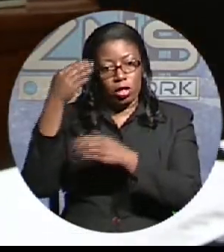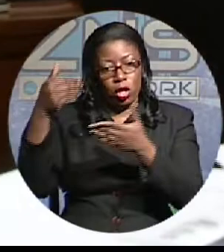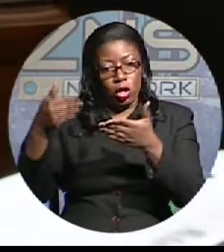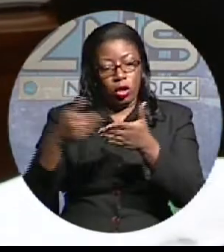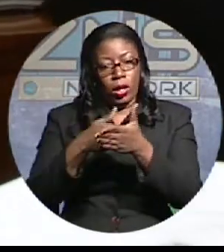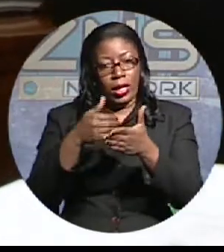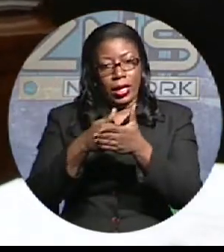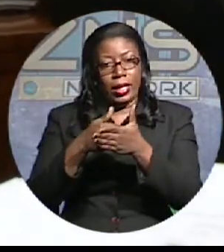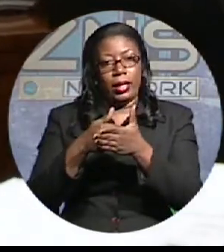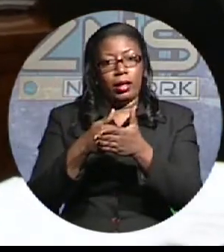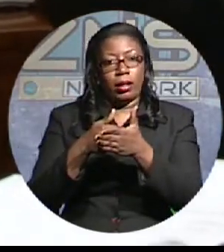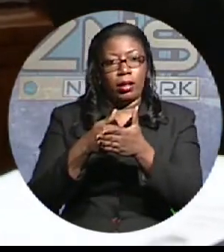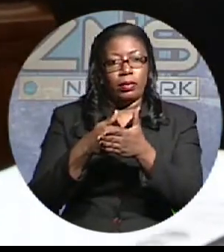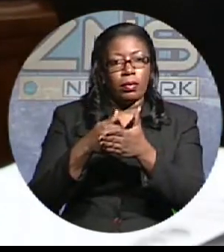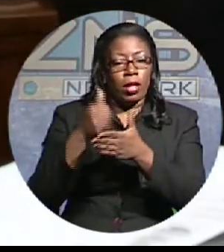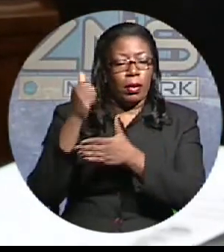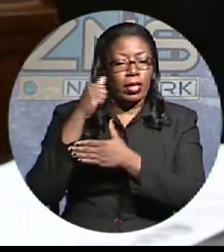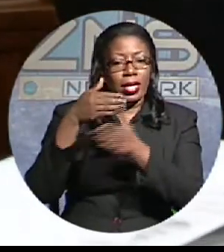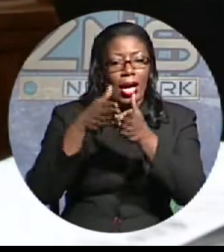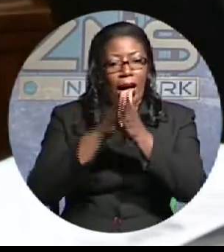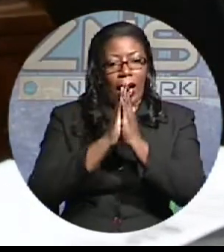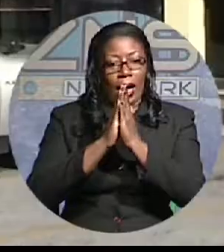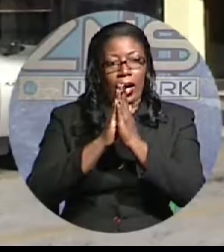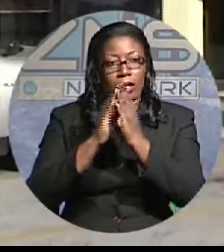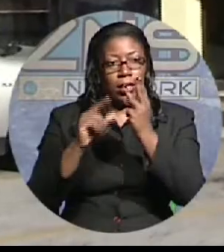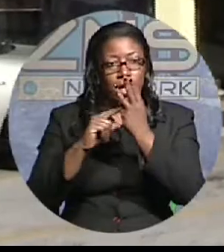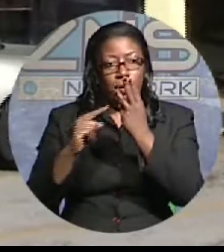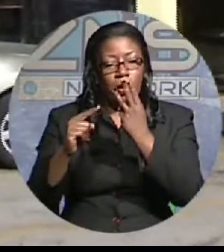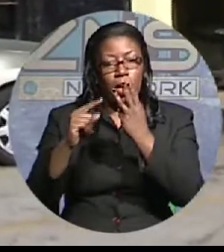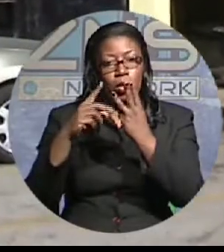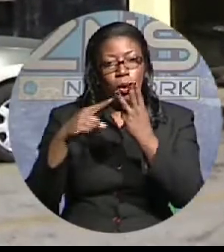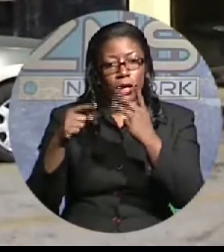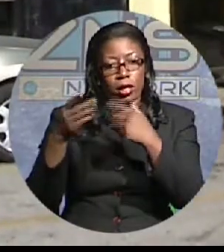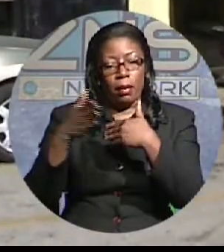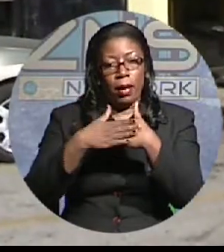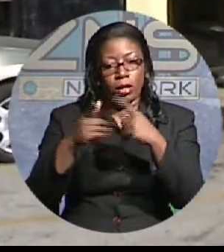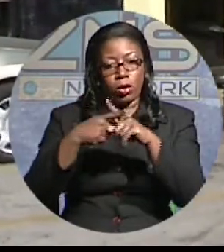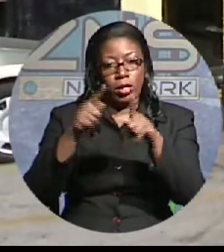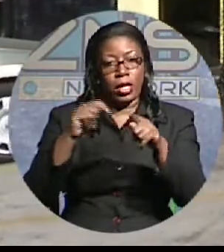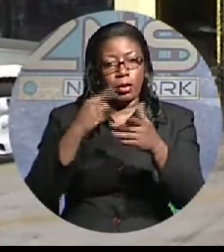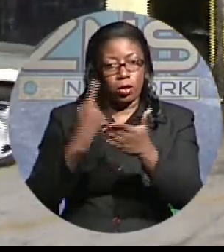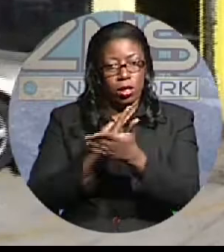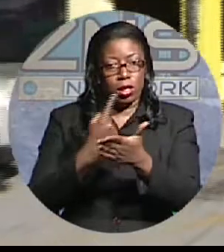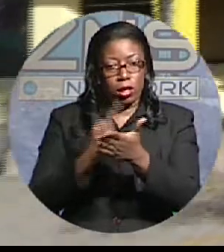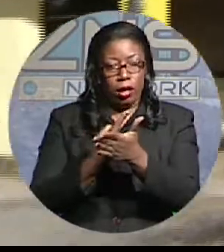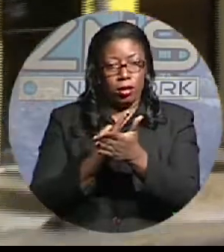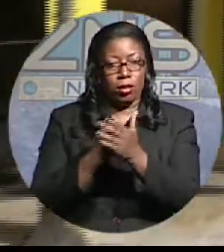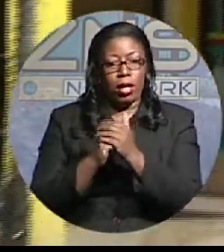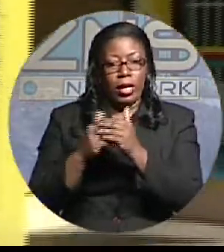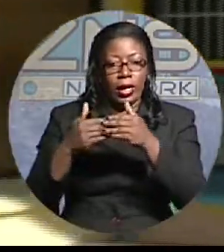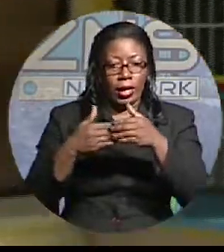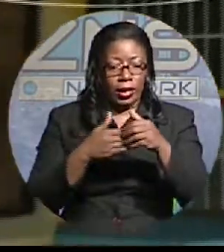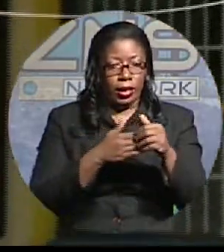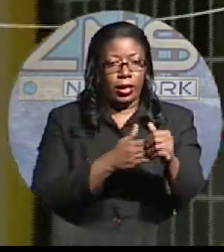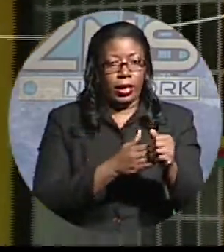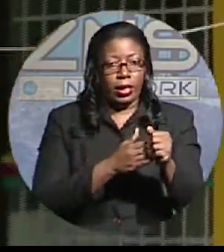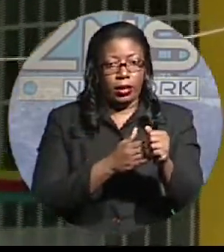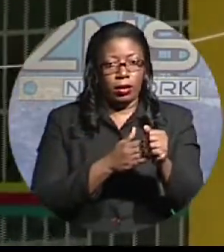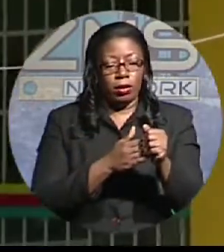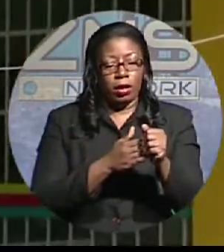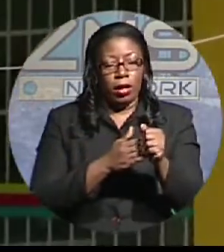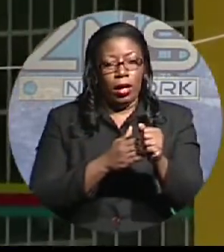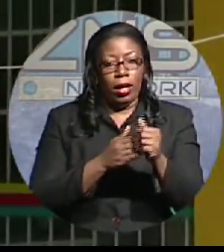elected administration asked Cable and Wireless to return to the negotiating table. We asked lead negotiator Franklin Wilson